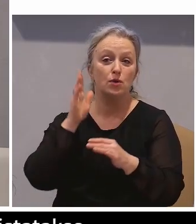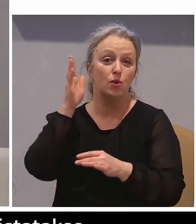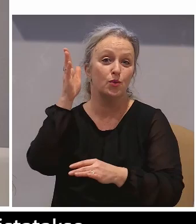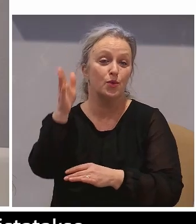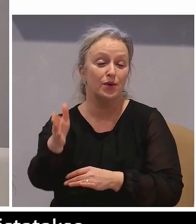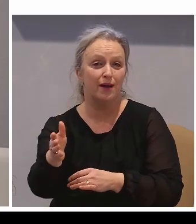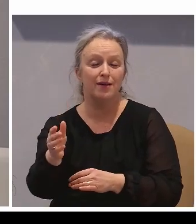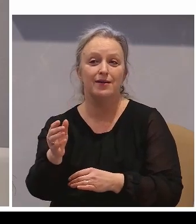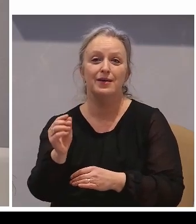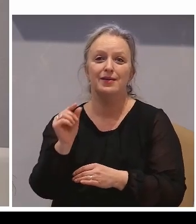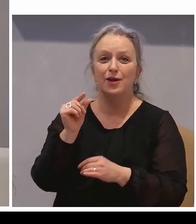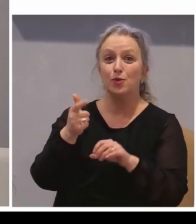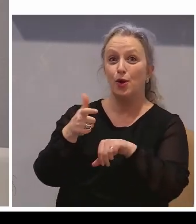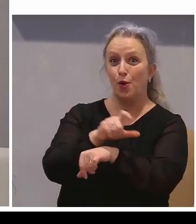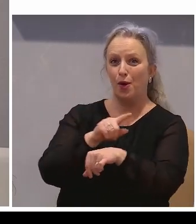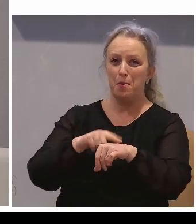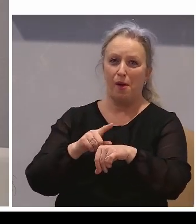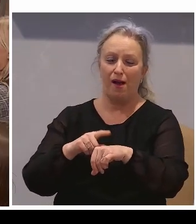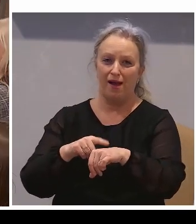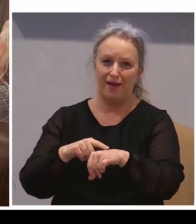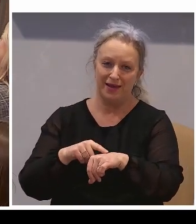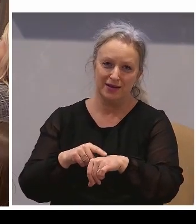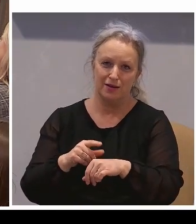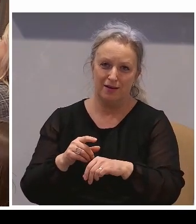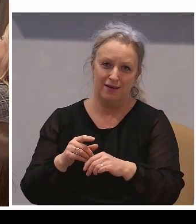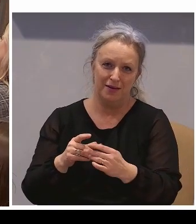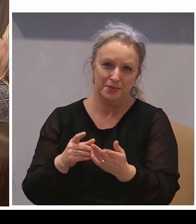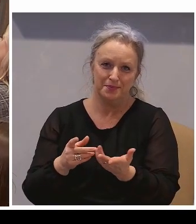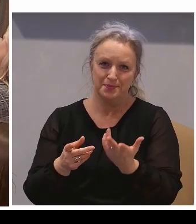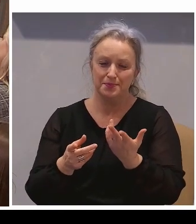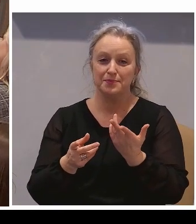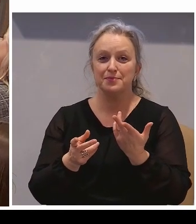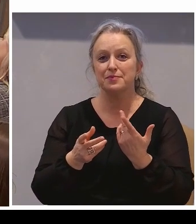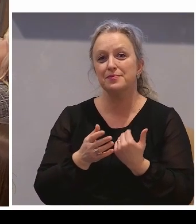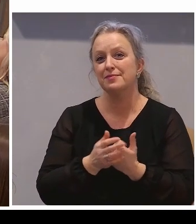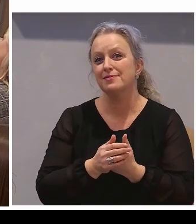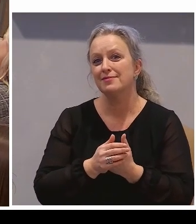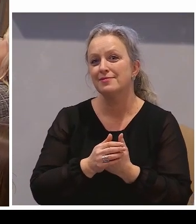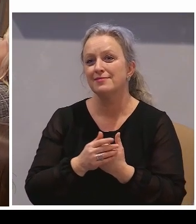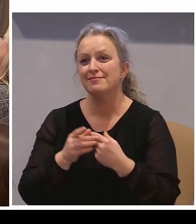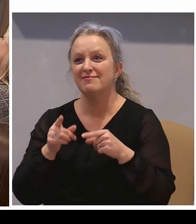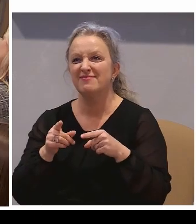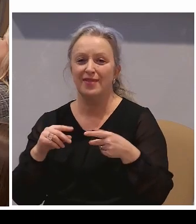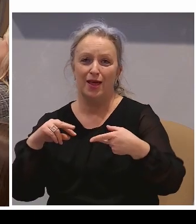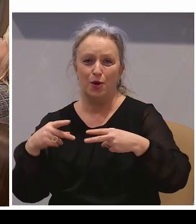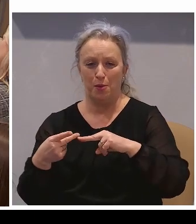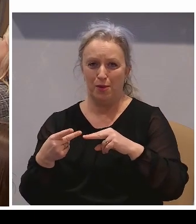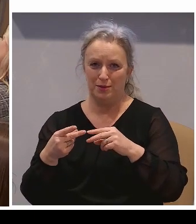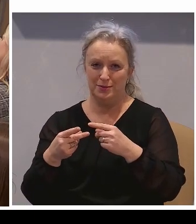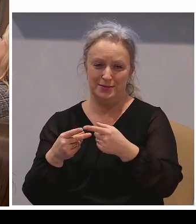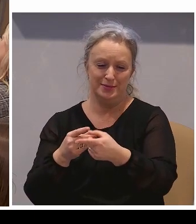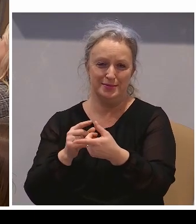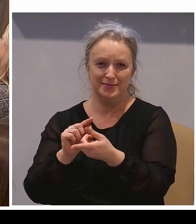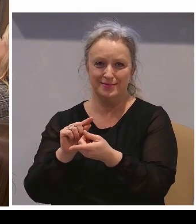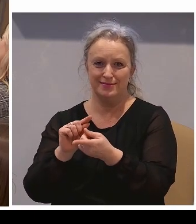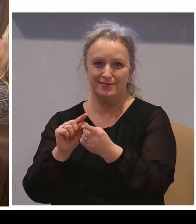natukene rohkem aega seda that one day I'll have a bit more time to kromosoomi anomaaliat